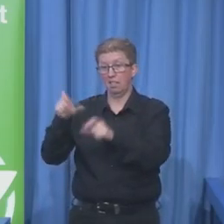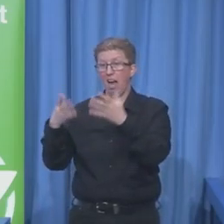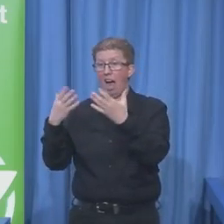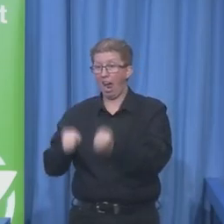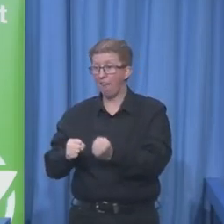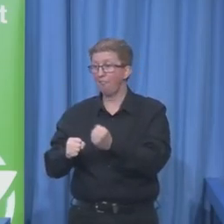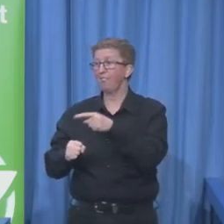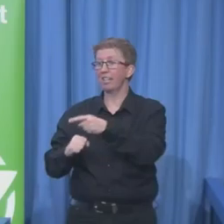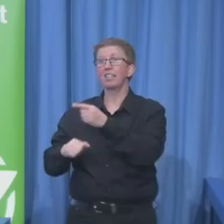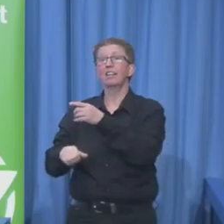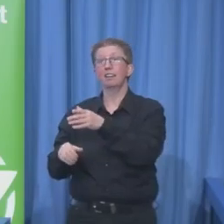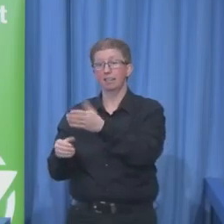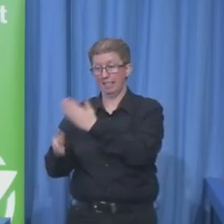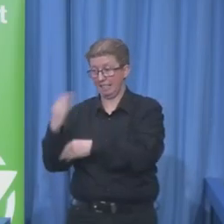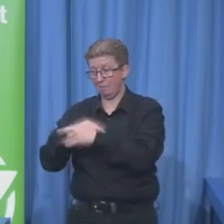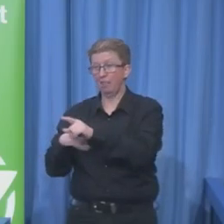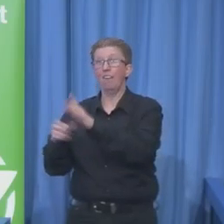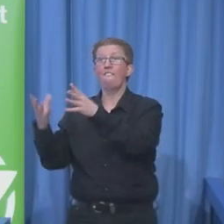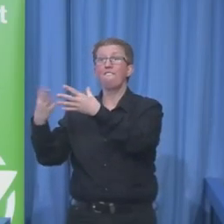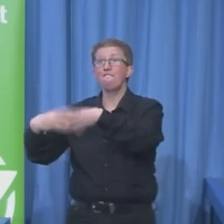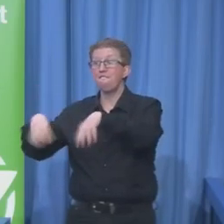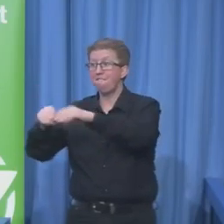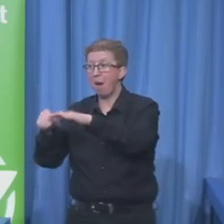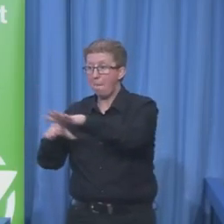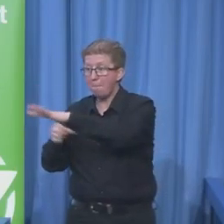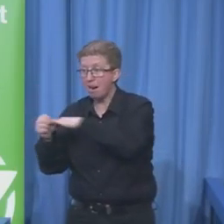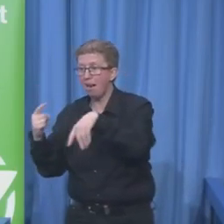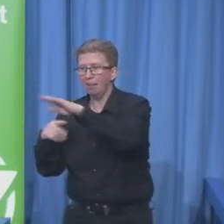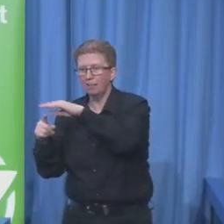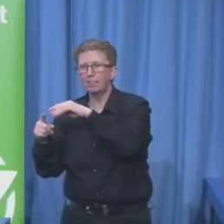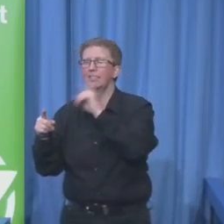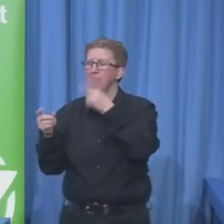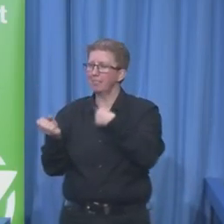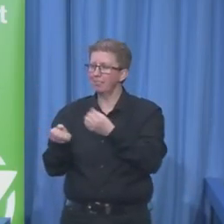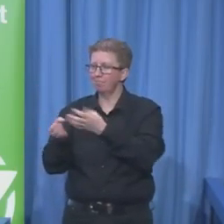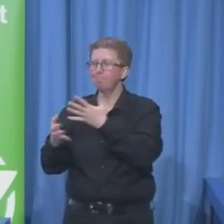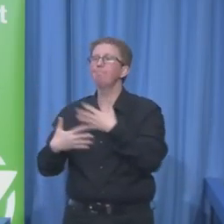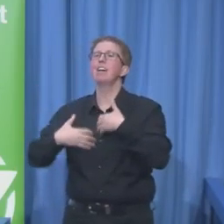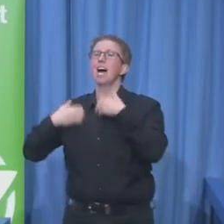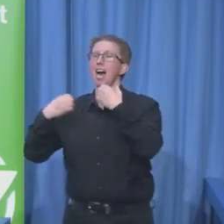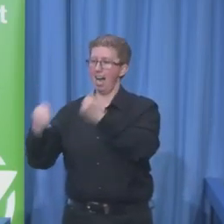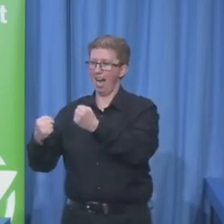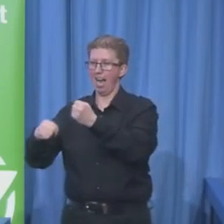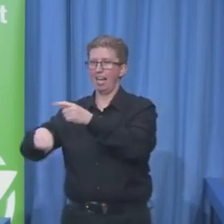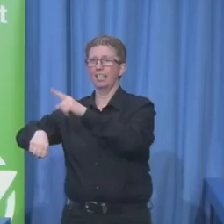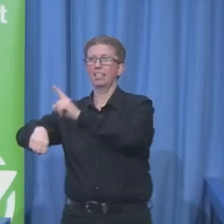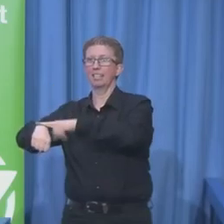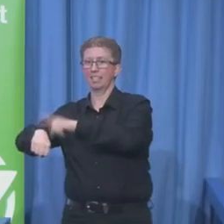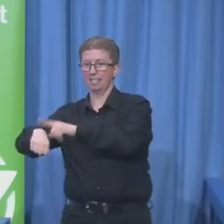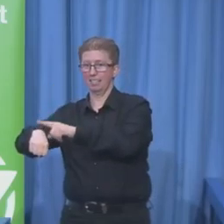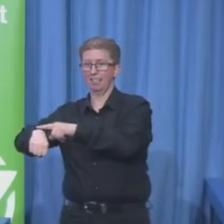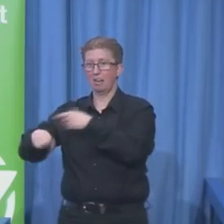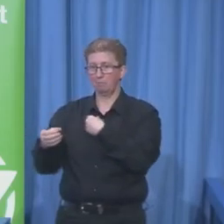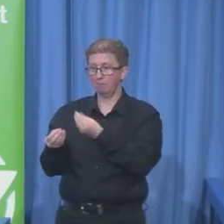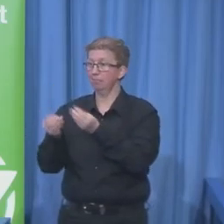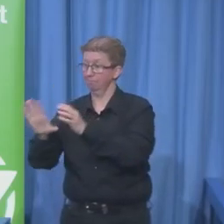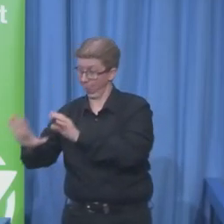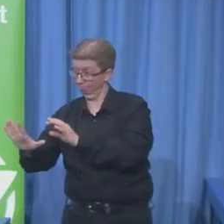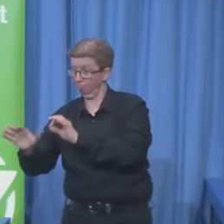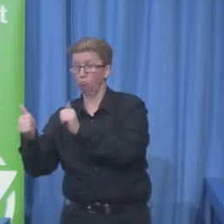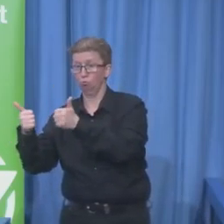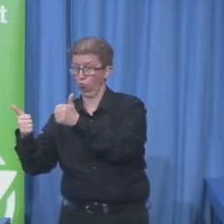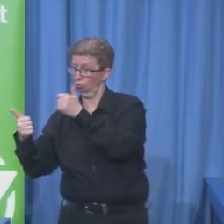And they need time for trying out different options and for personal development